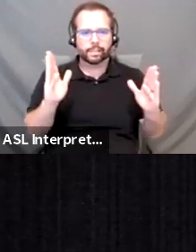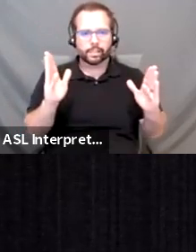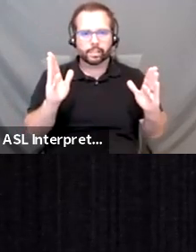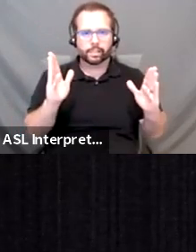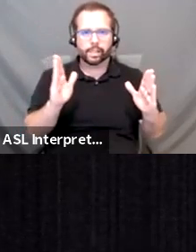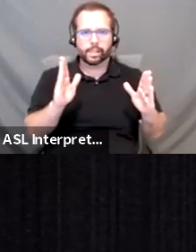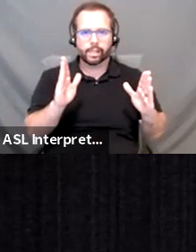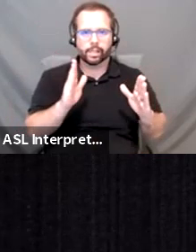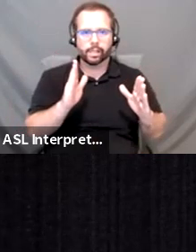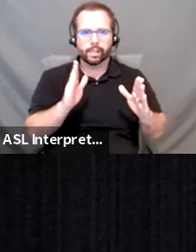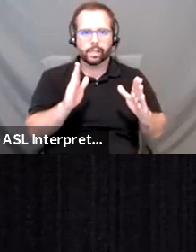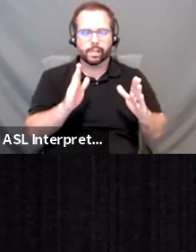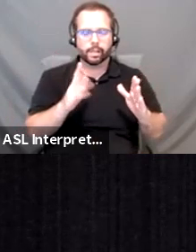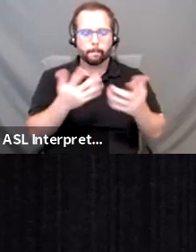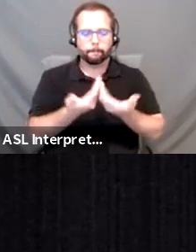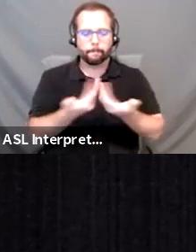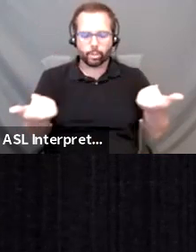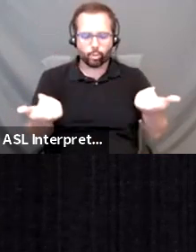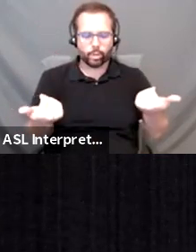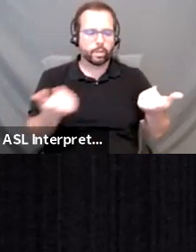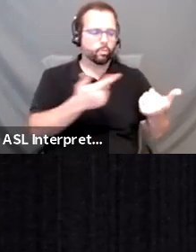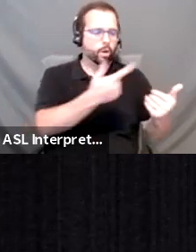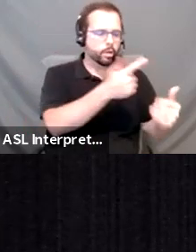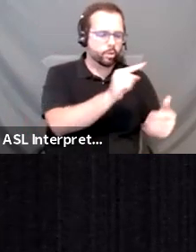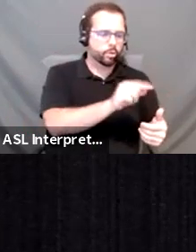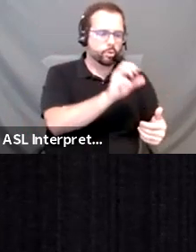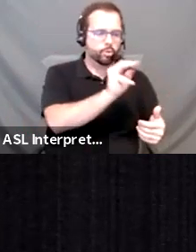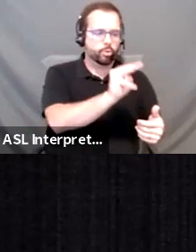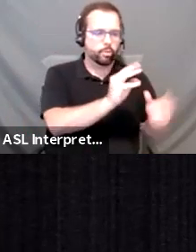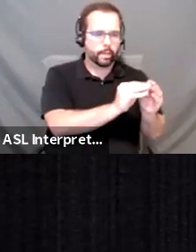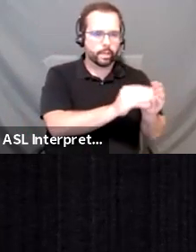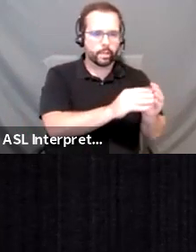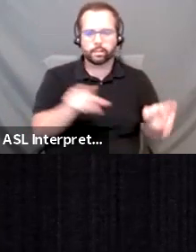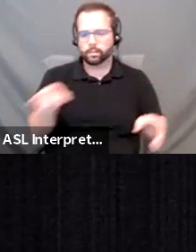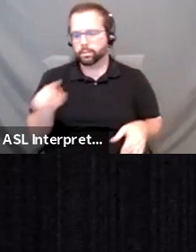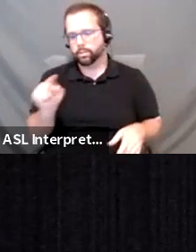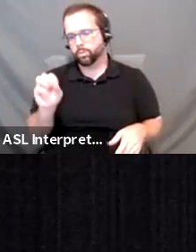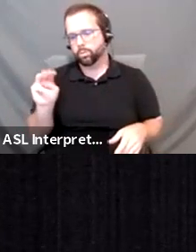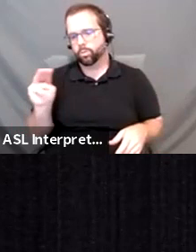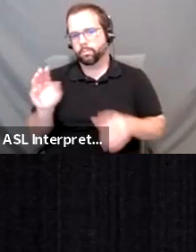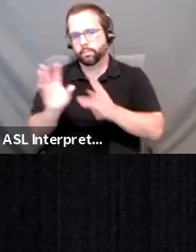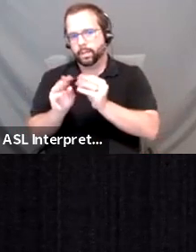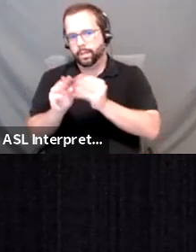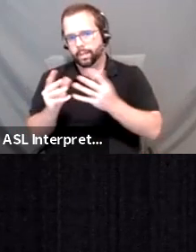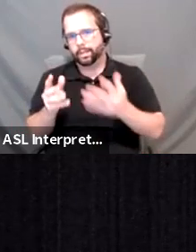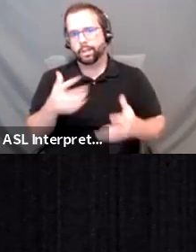I agree. That's not a bad rule. Too bad we can't just, contact people and say, hey, by the way, can you rearrange your meeting for me?